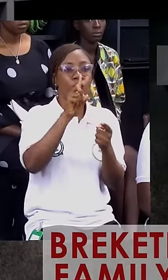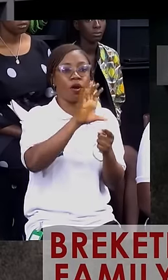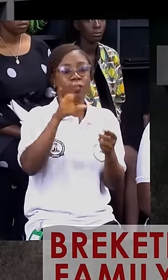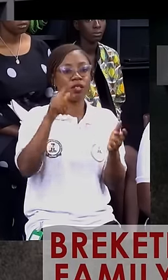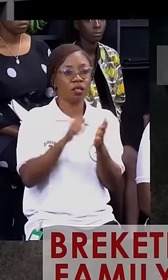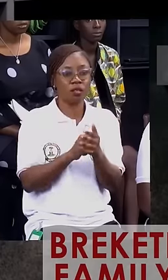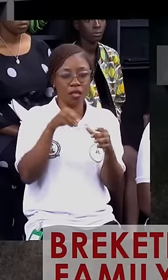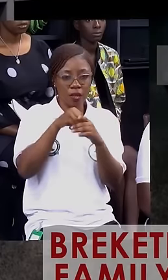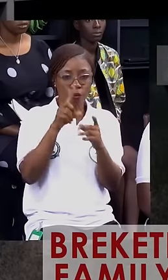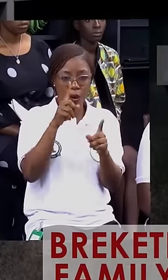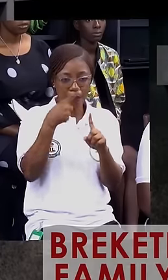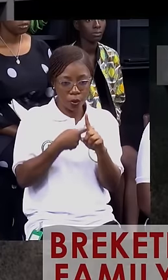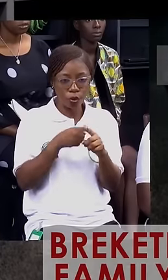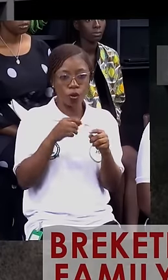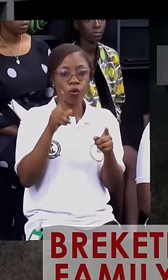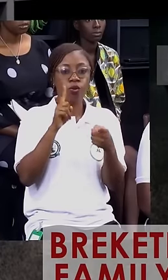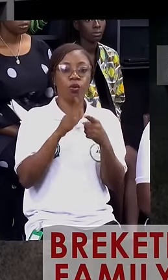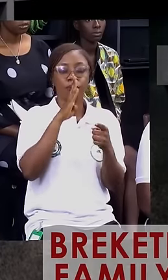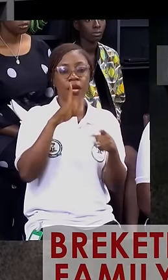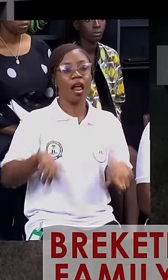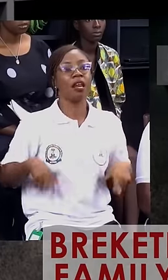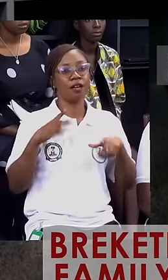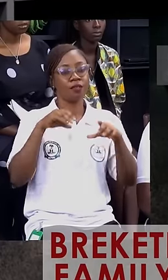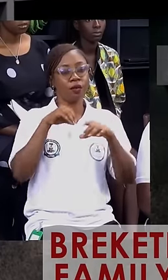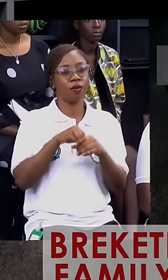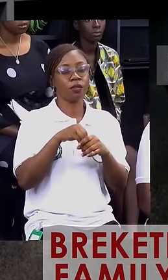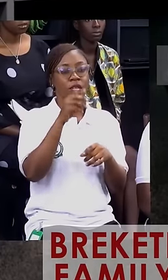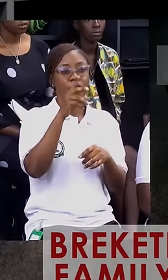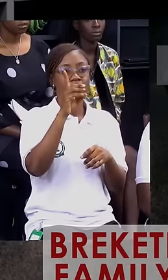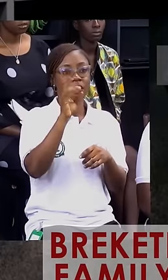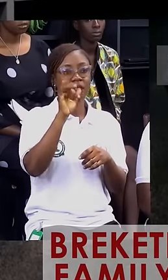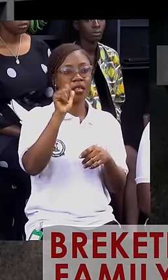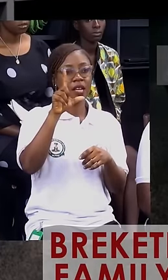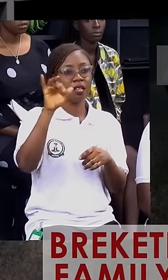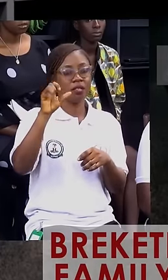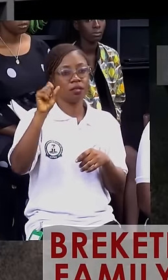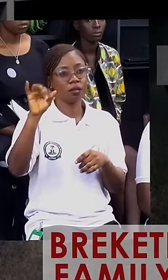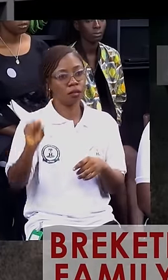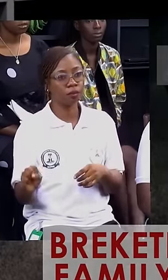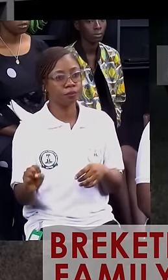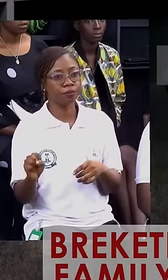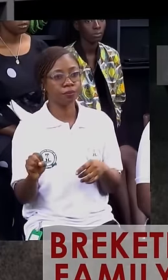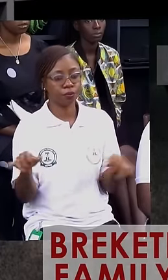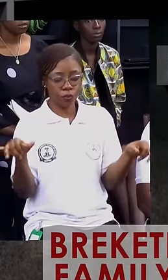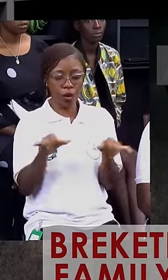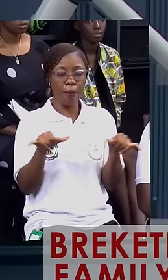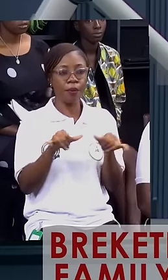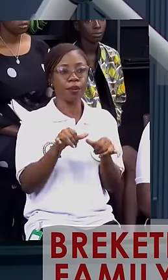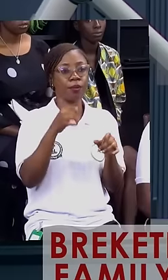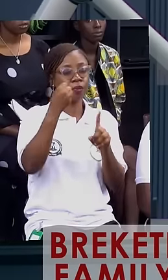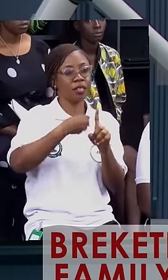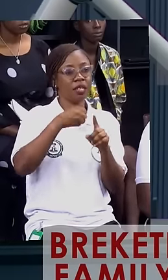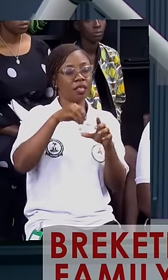yet, to be alive on dialysis, it will cost 500,000 naira. Minimum wage is 30,000 naira in Nigeria. Thank you.